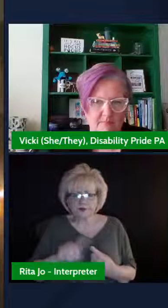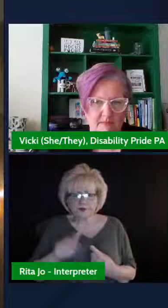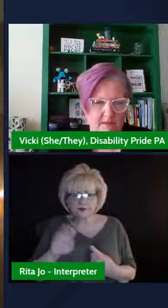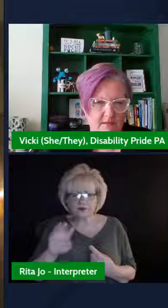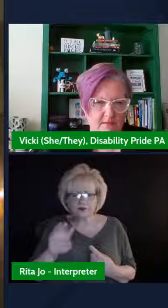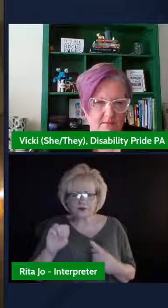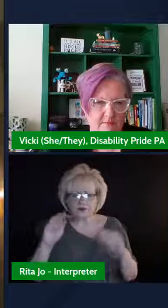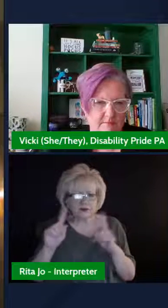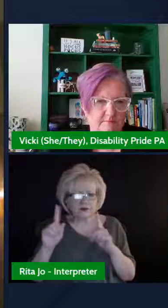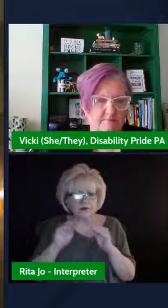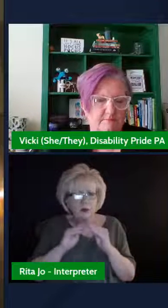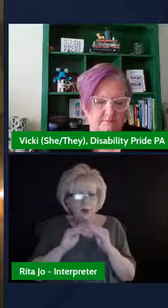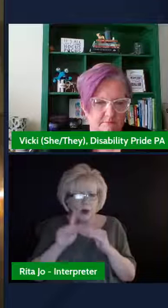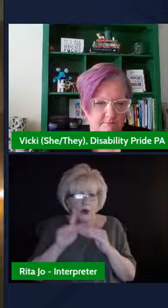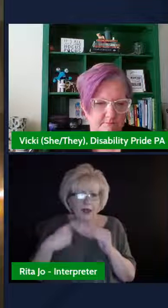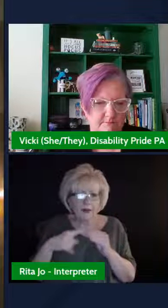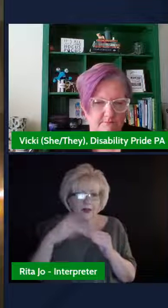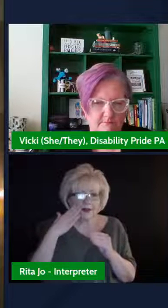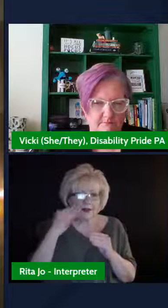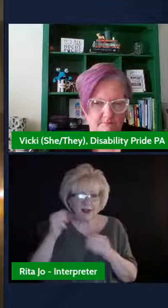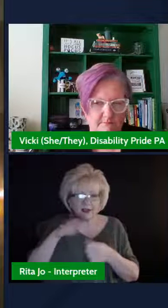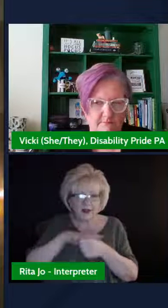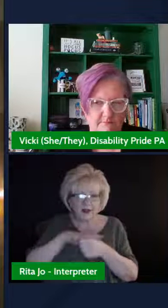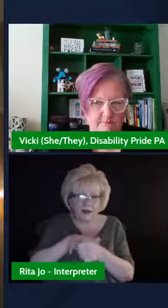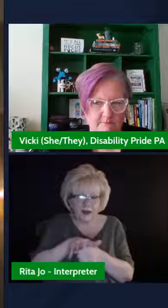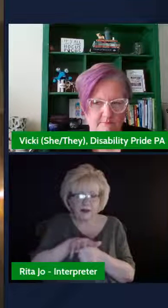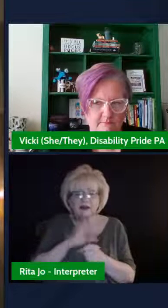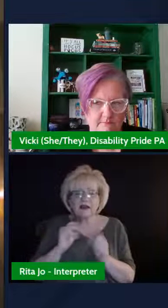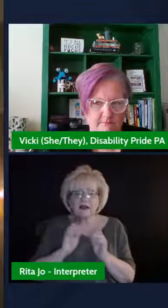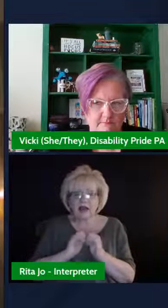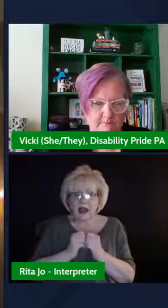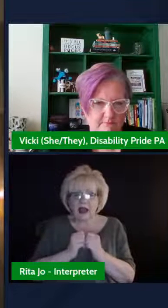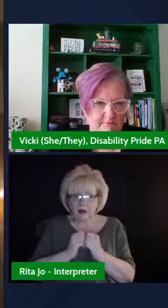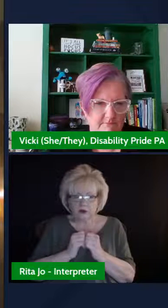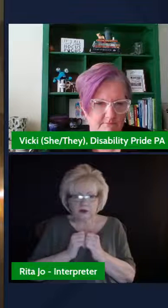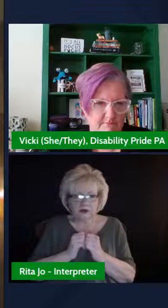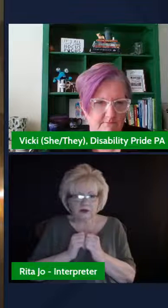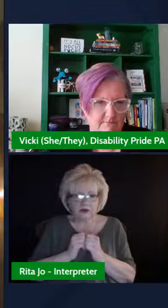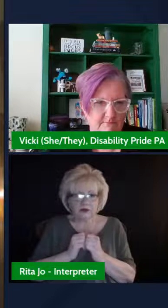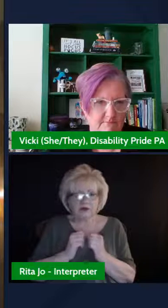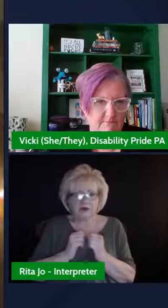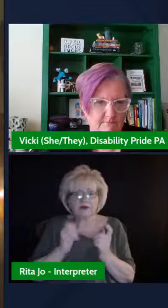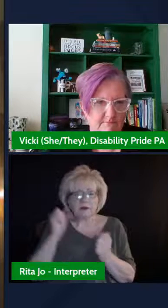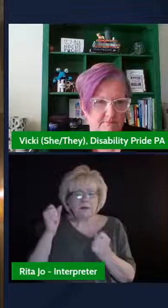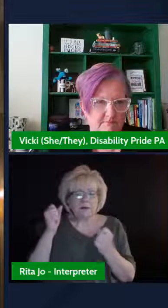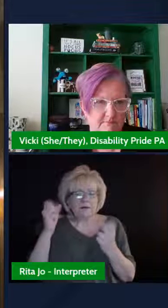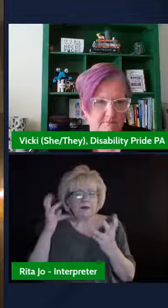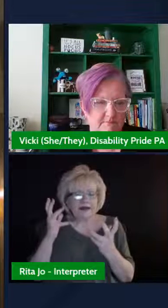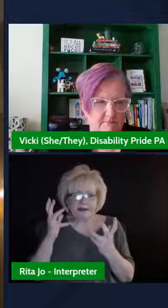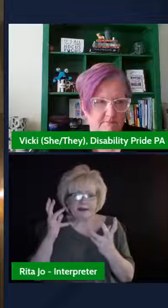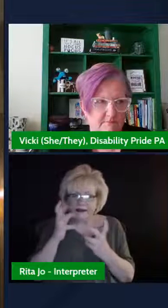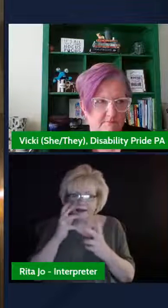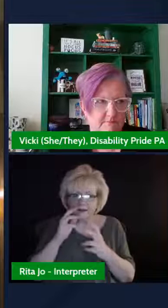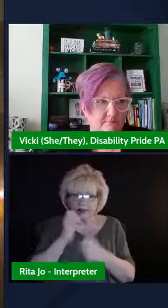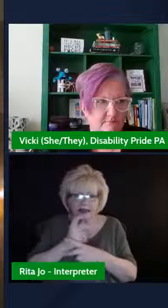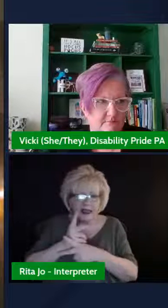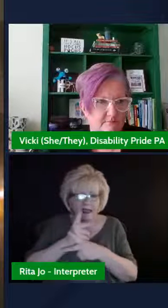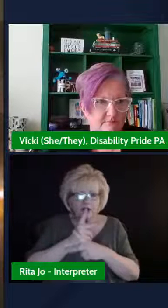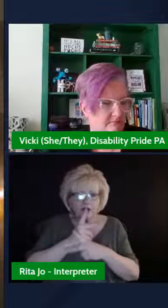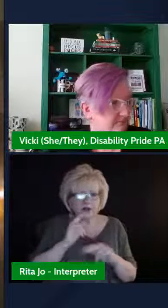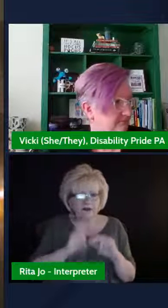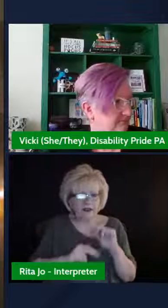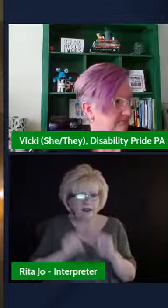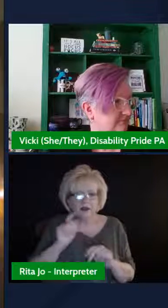especially in light of the pandemic and how congregate care facilities have been quite